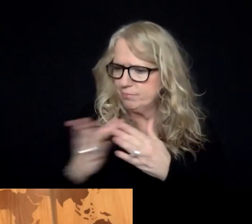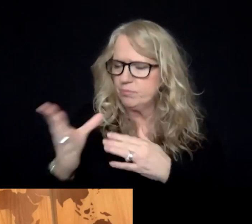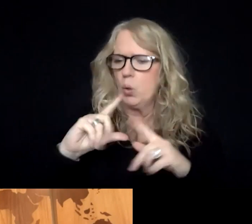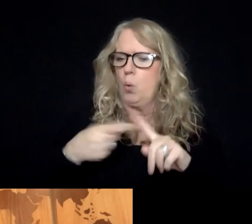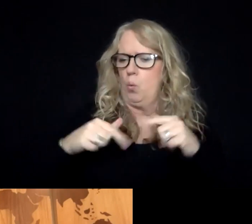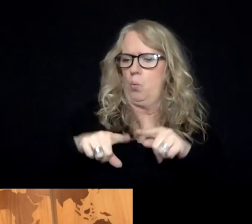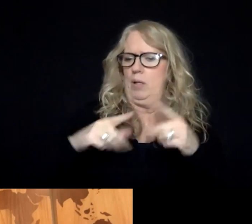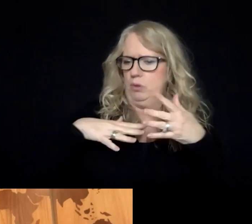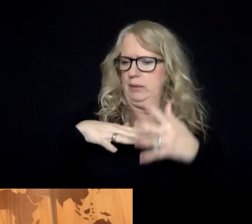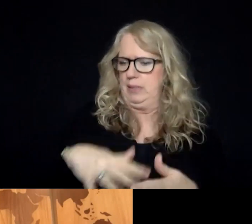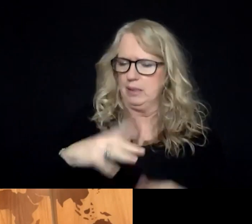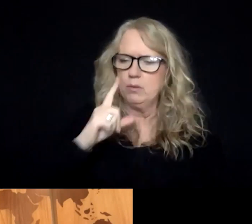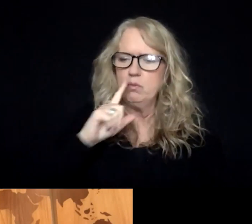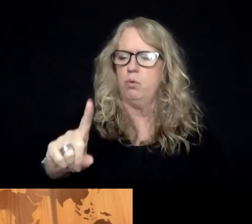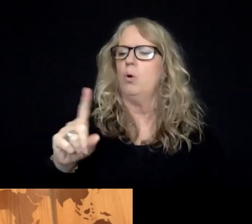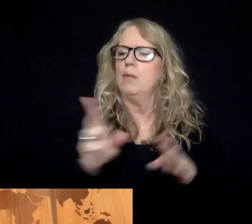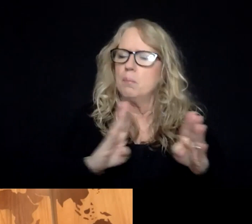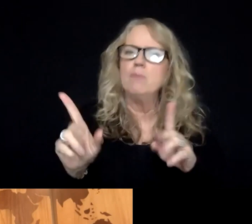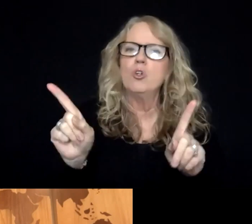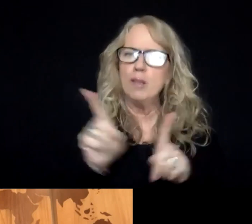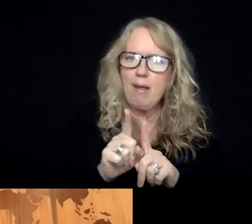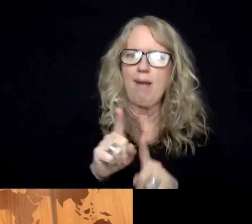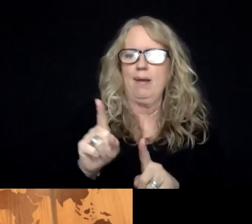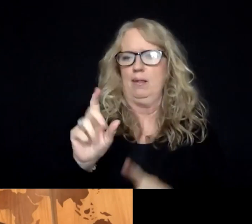studying complex human behaviors like suicide?